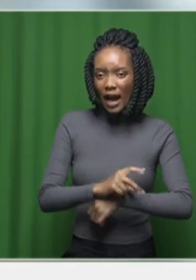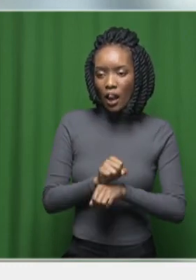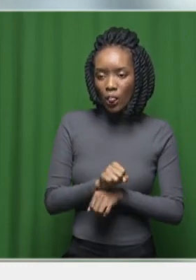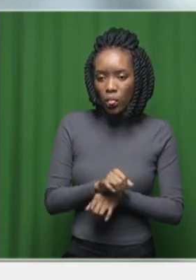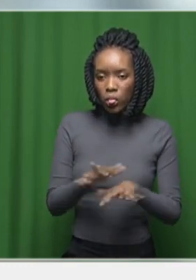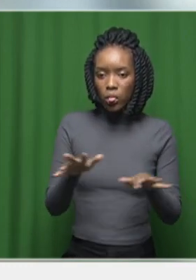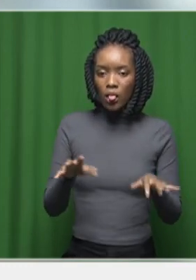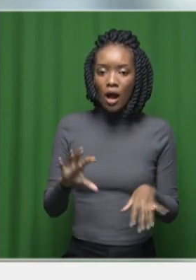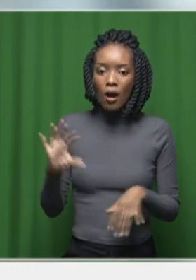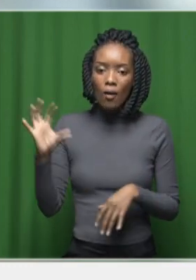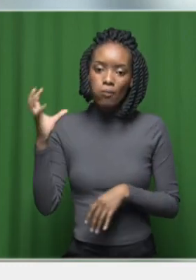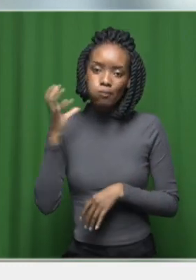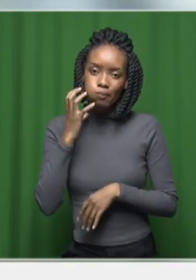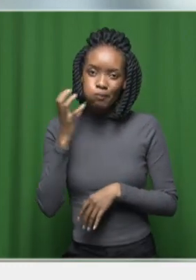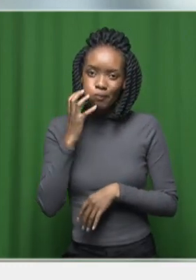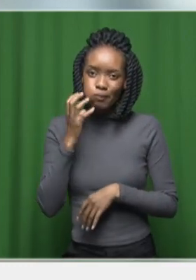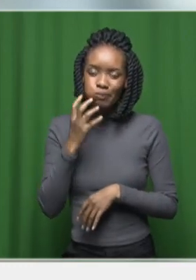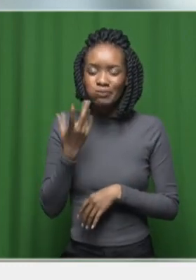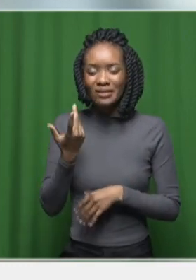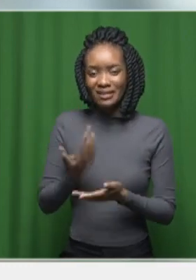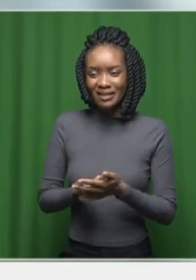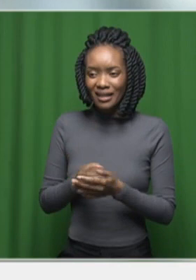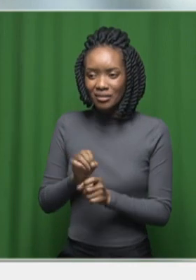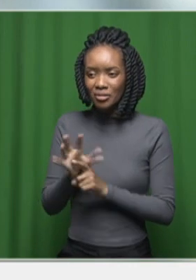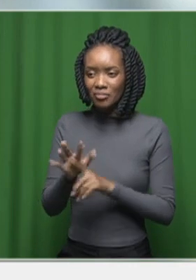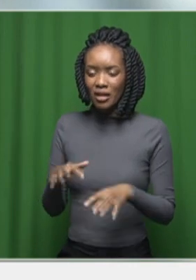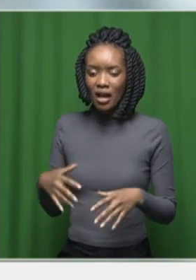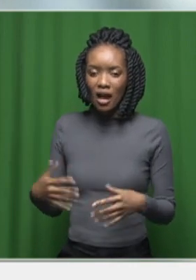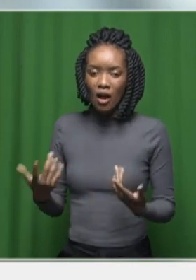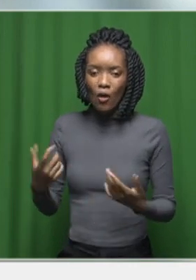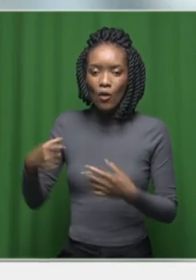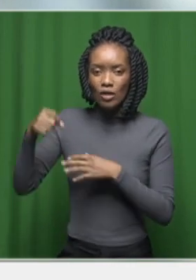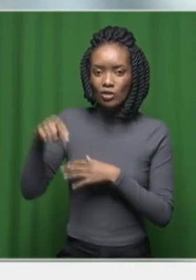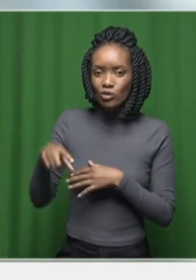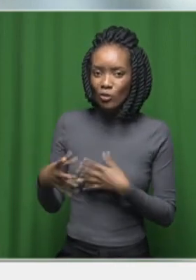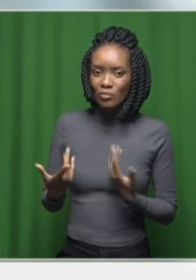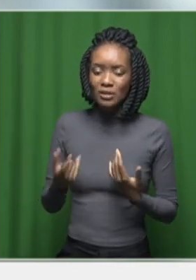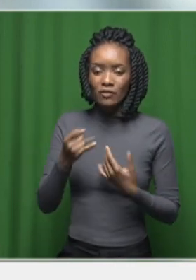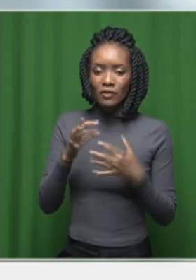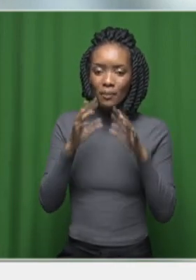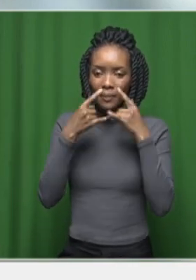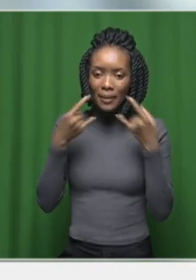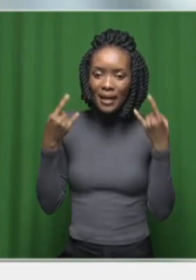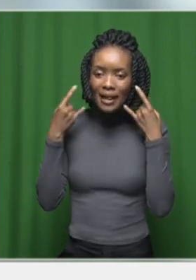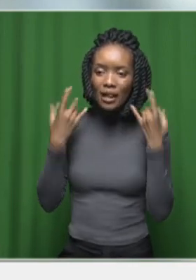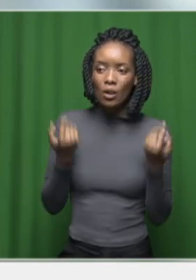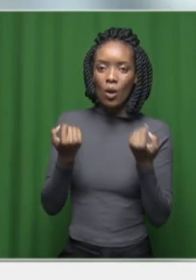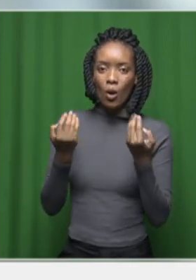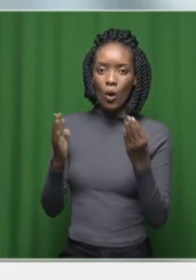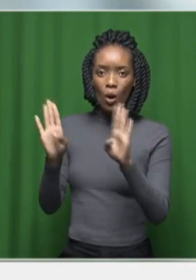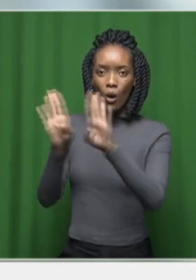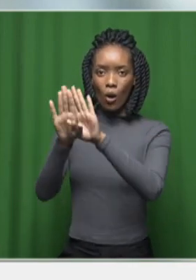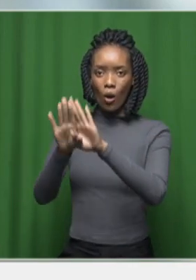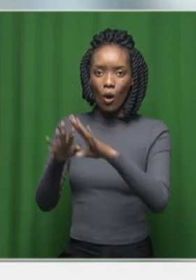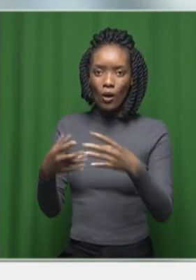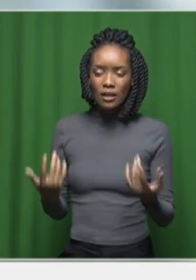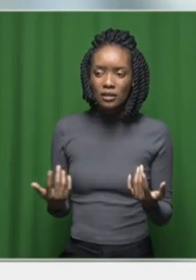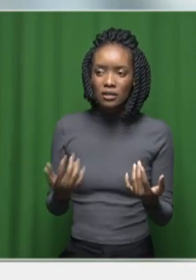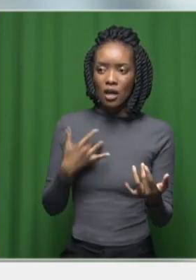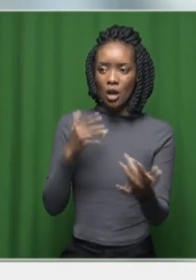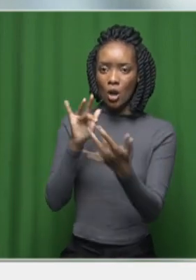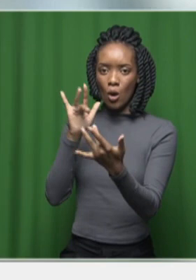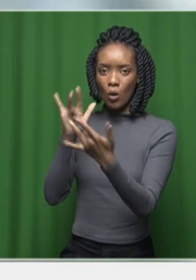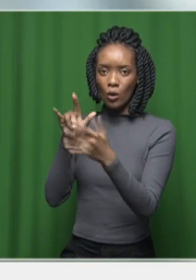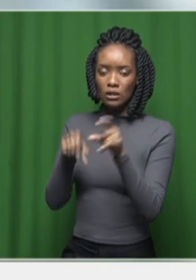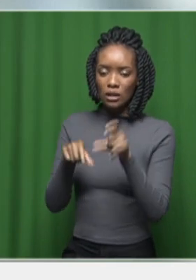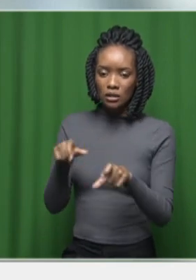spread by respiratory droplets, and so if you have lockdowns and wearing of masks and decreased contact between people, you're also